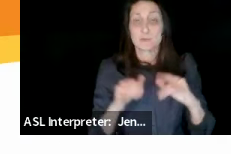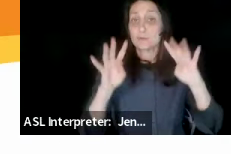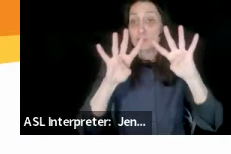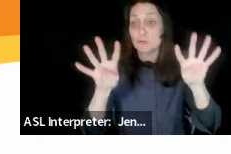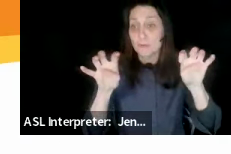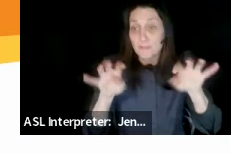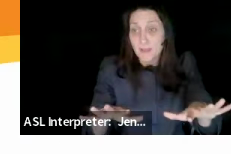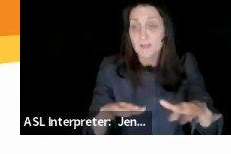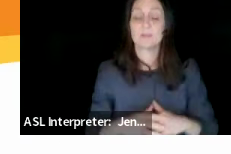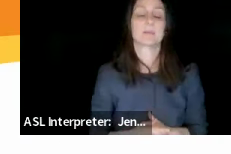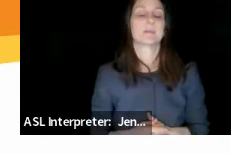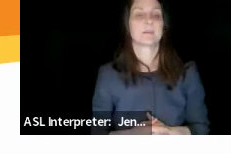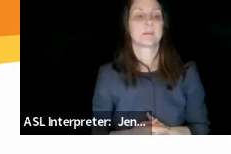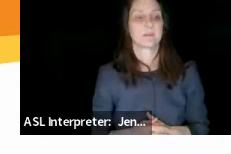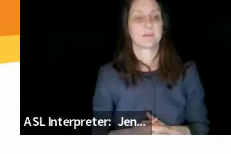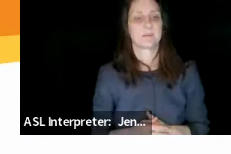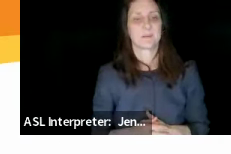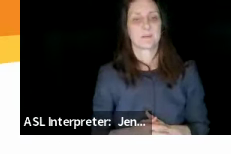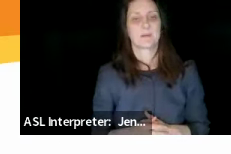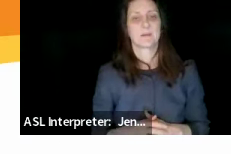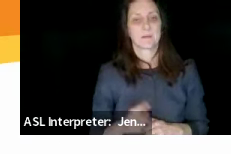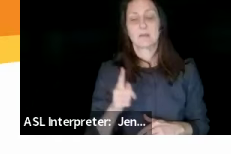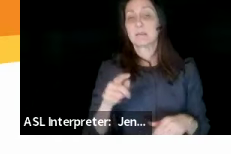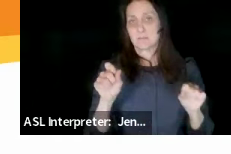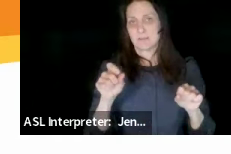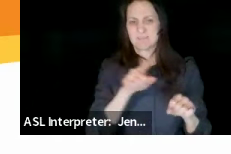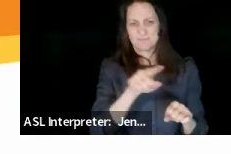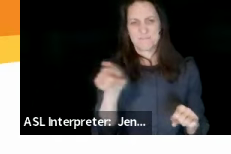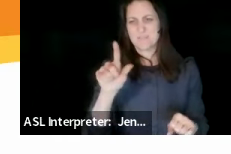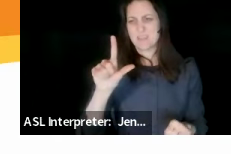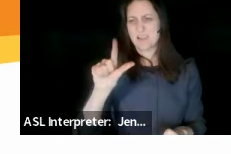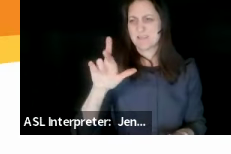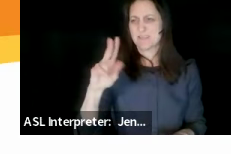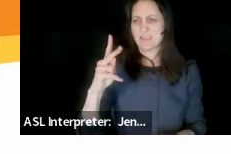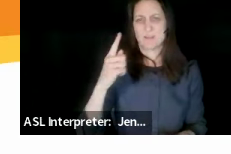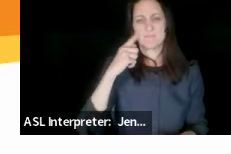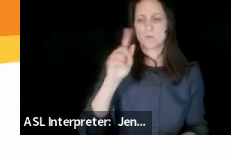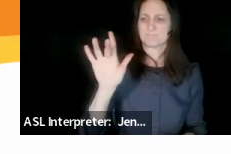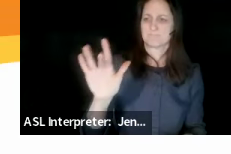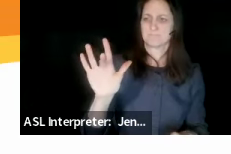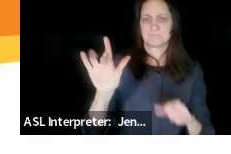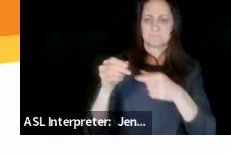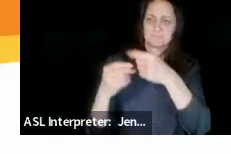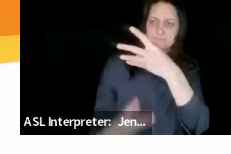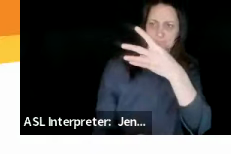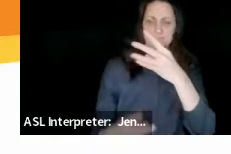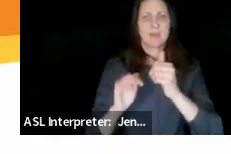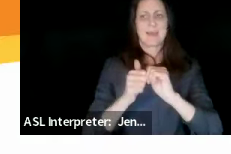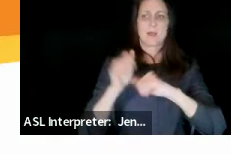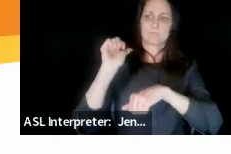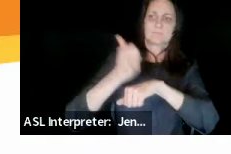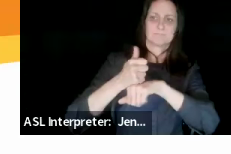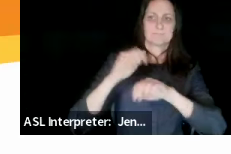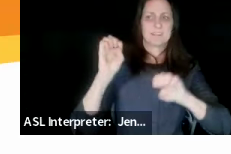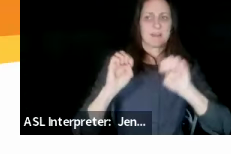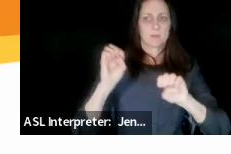There's a link to establish evaluation indicators. There's more information on the website. And again, it's also on the application.